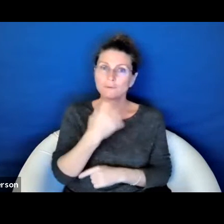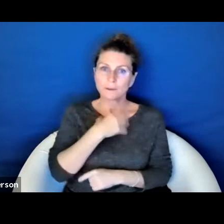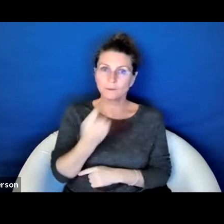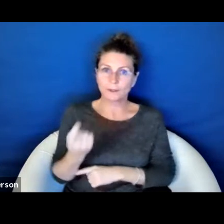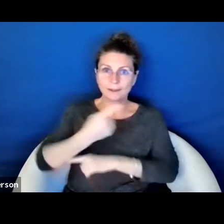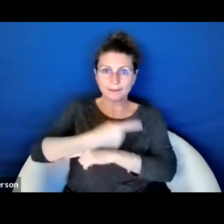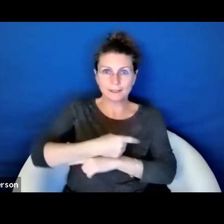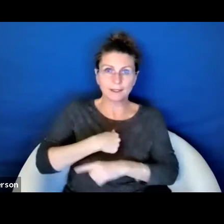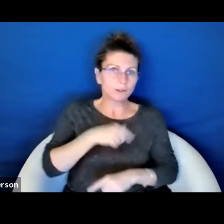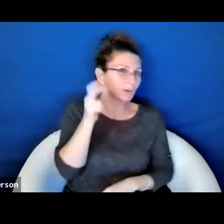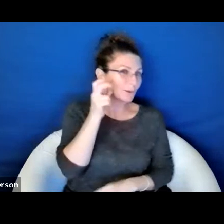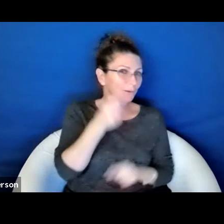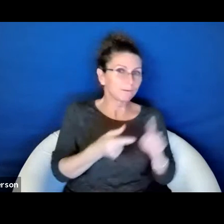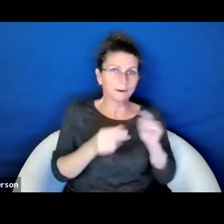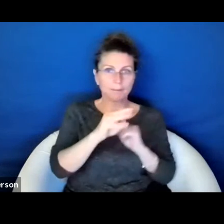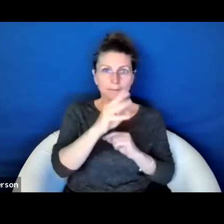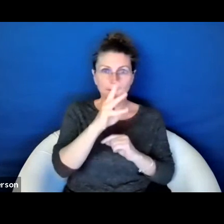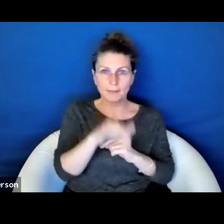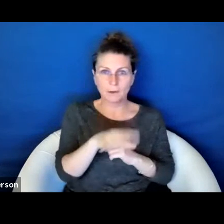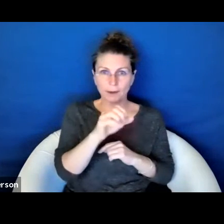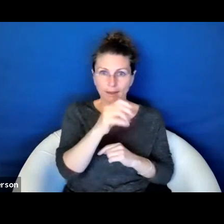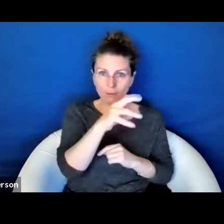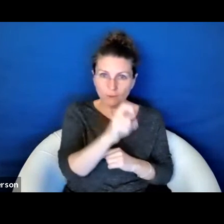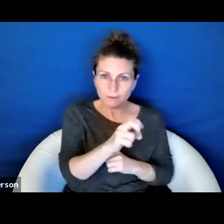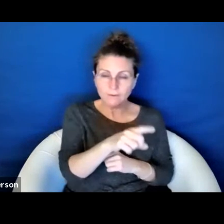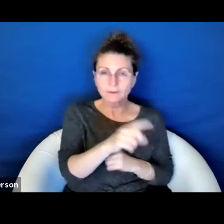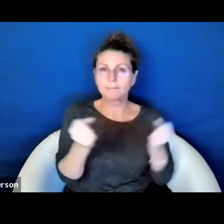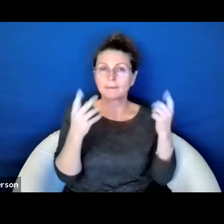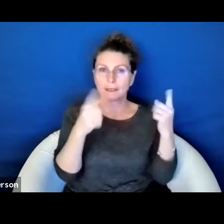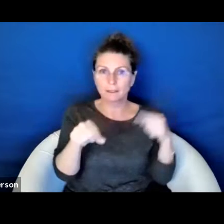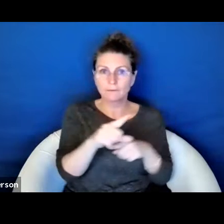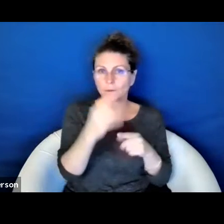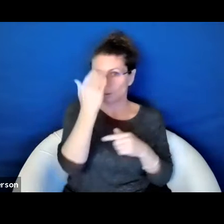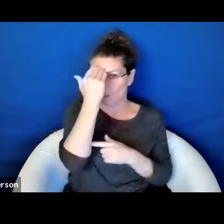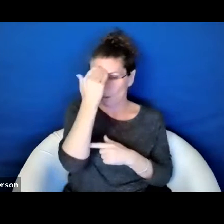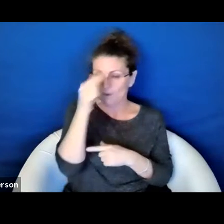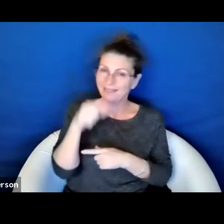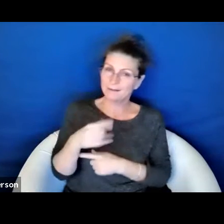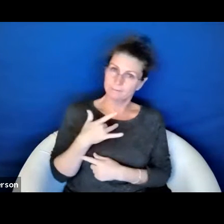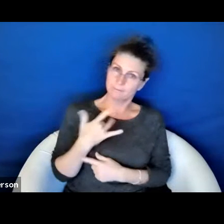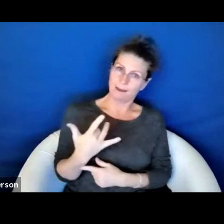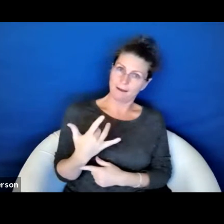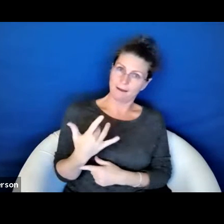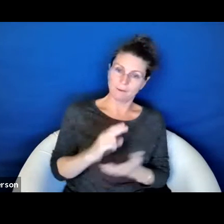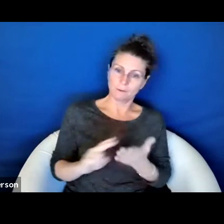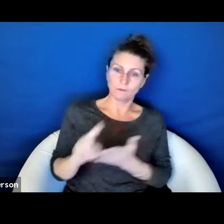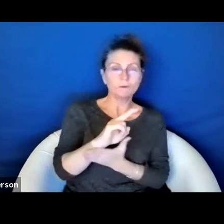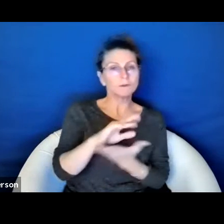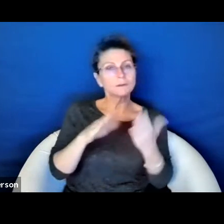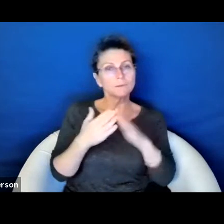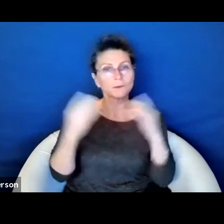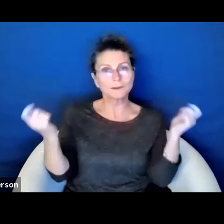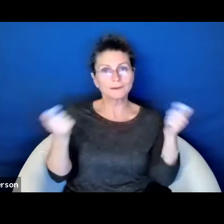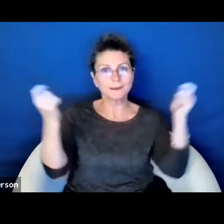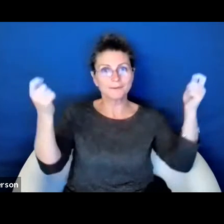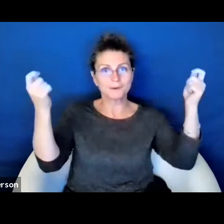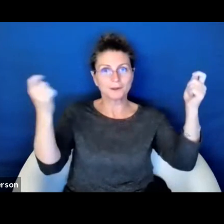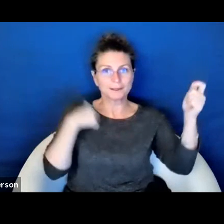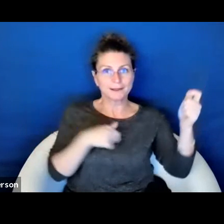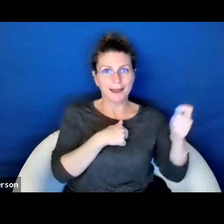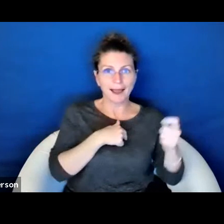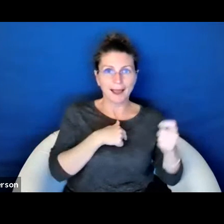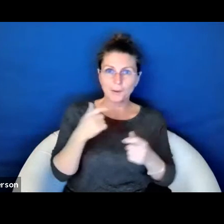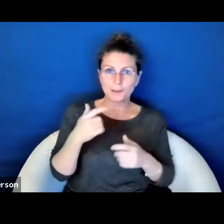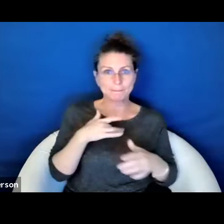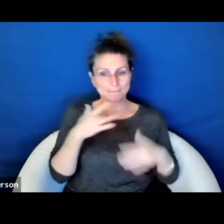heard from Mary Catherine. And as many of you likely know, this is when the university community celebrates our spirit